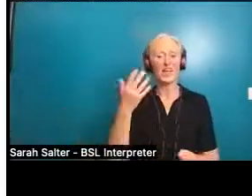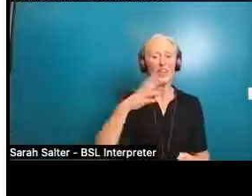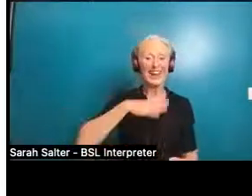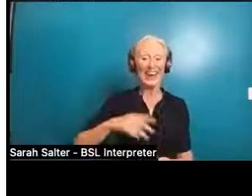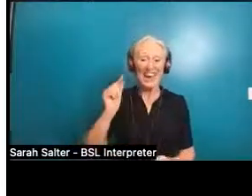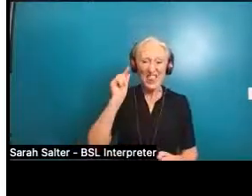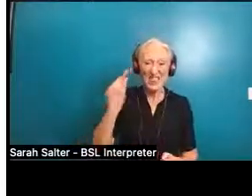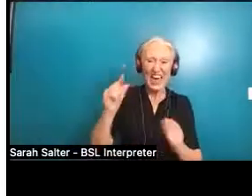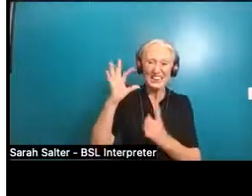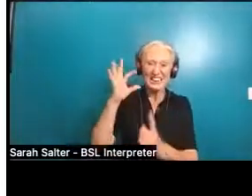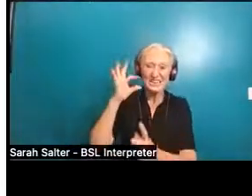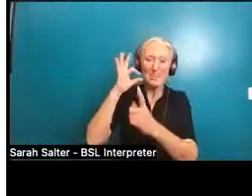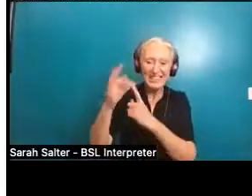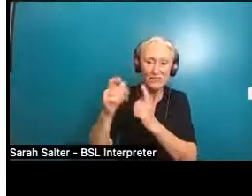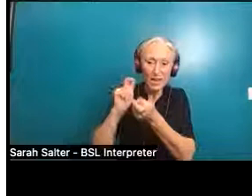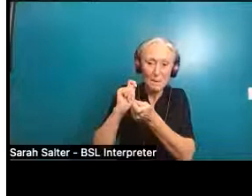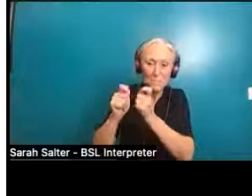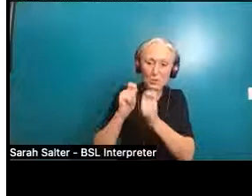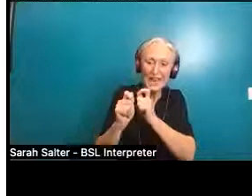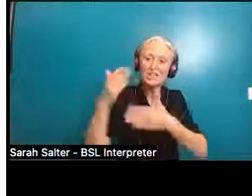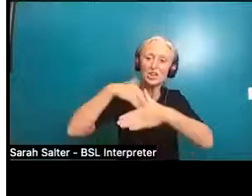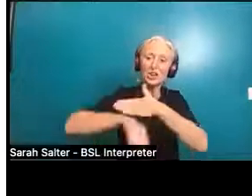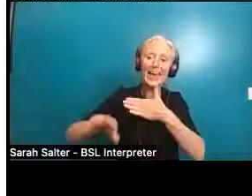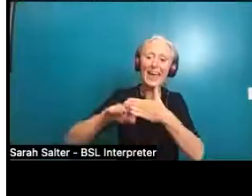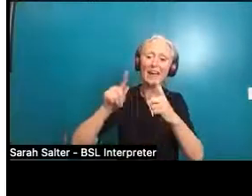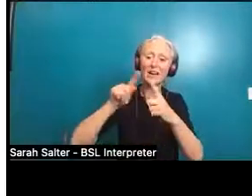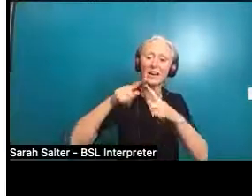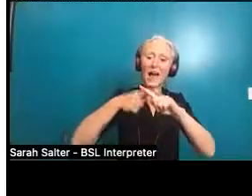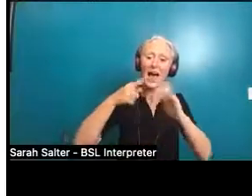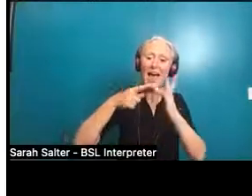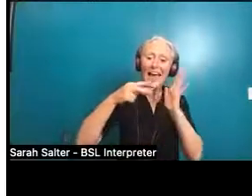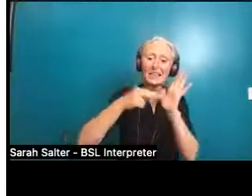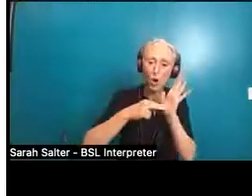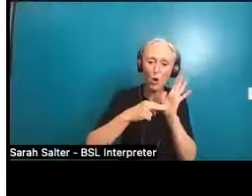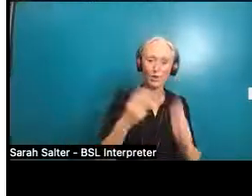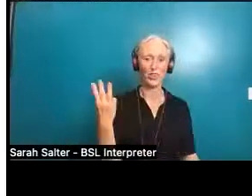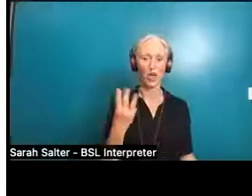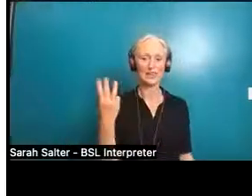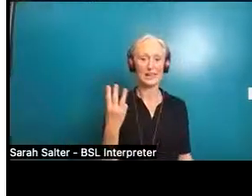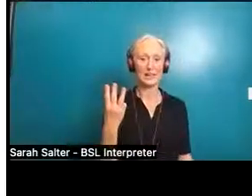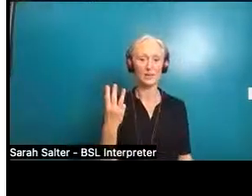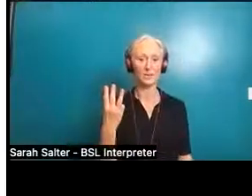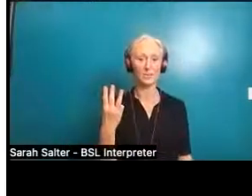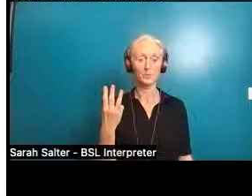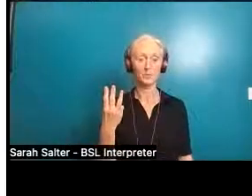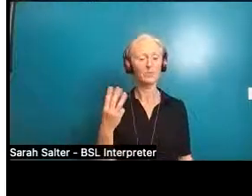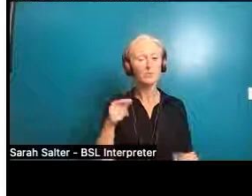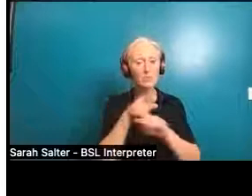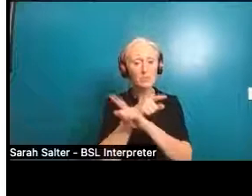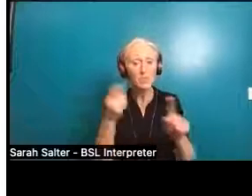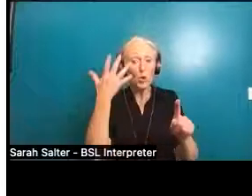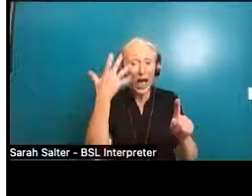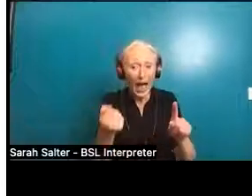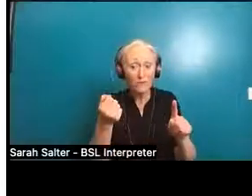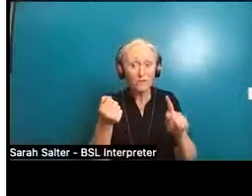in subunit or exon 13. And if you have that mutation